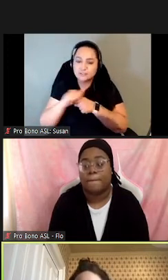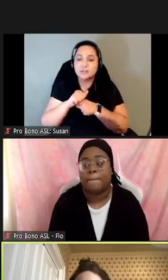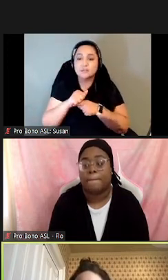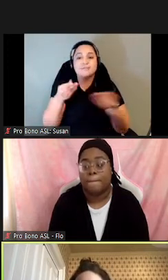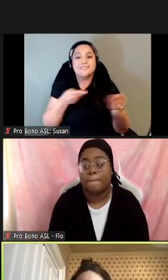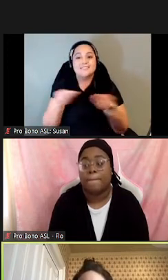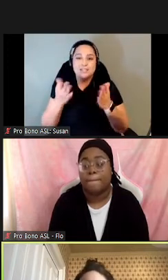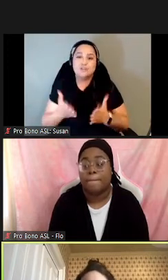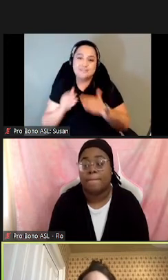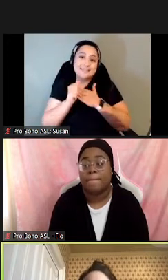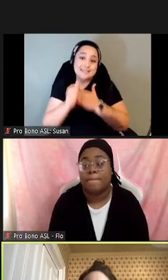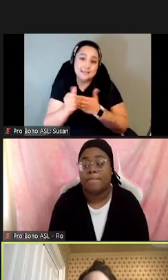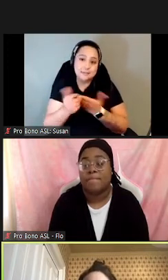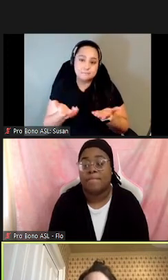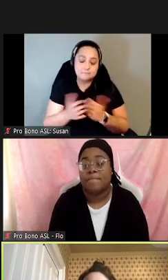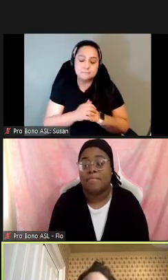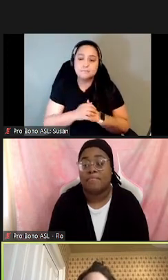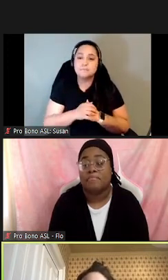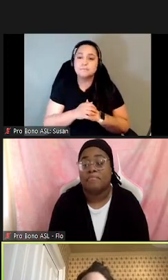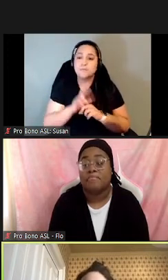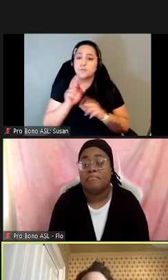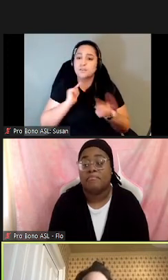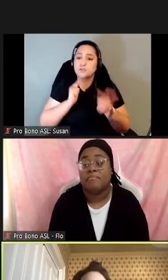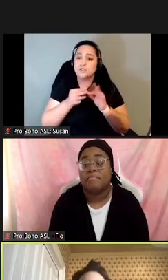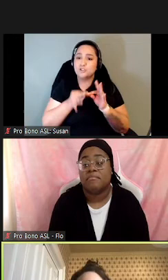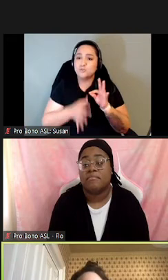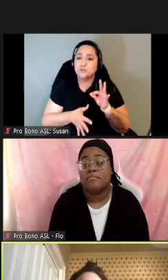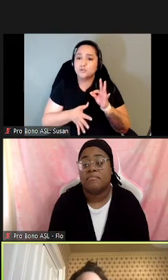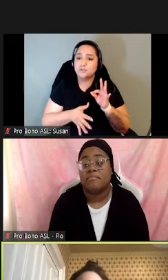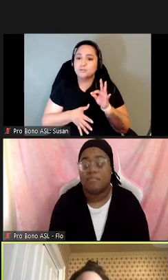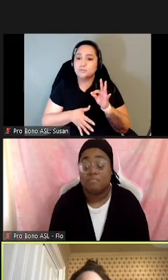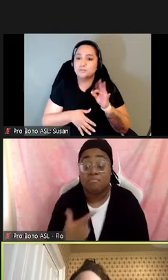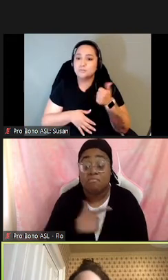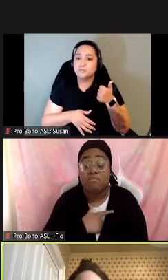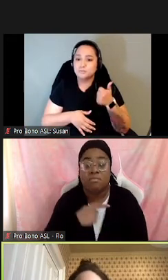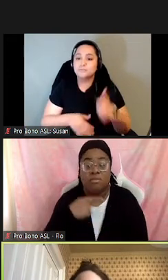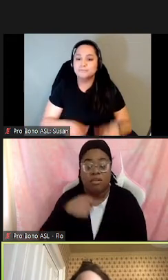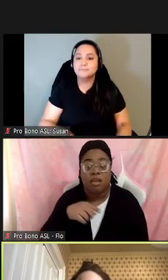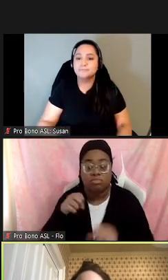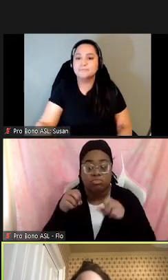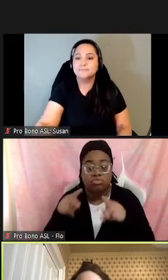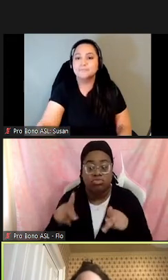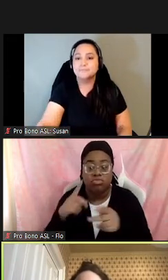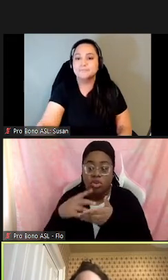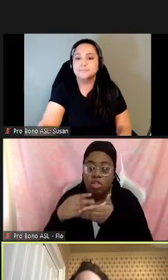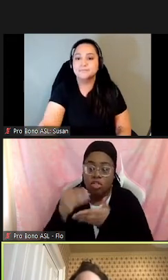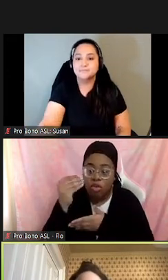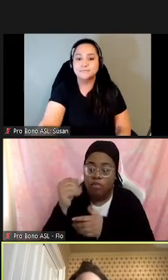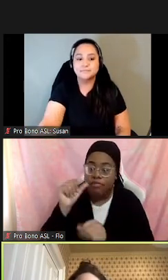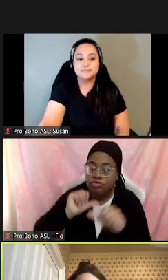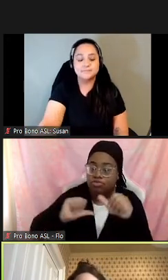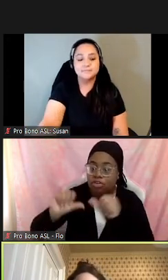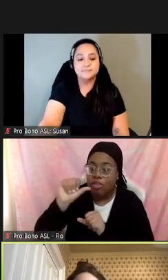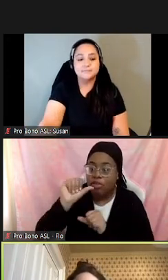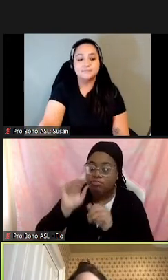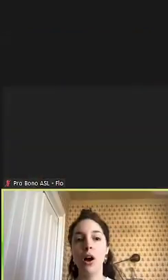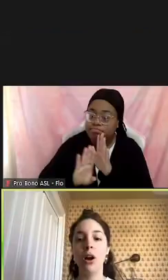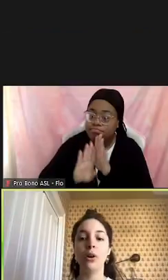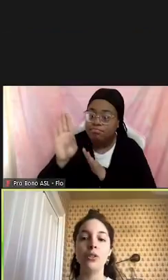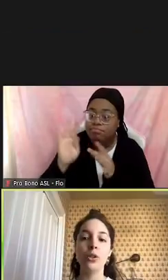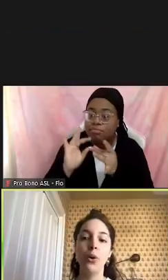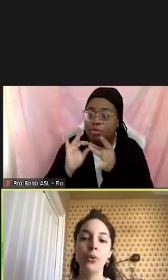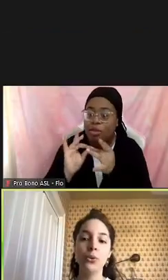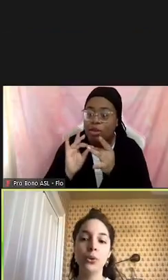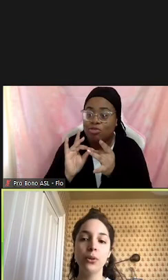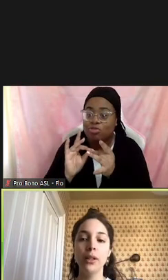facilitators. So this series really offered an opportunity to learn with one another and to build relationships